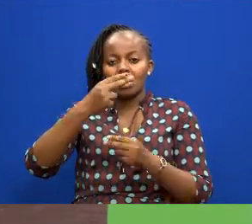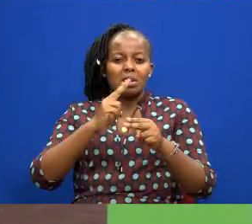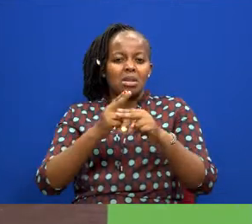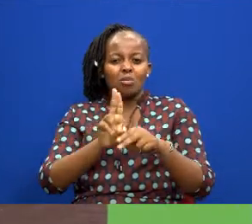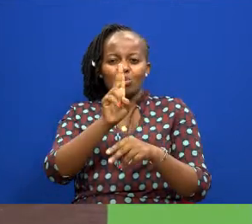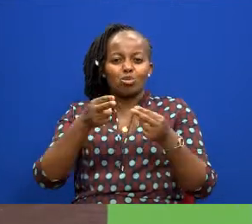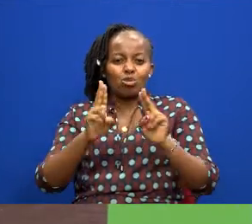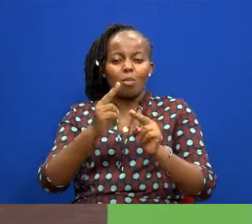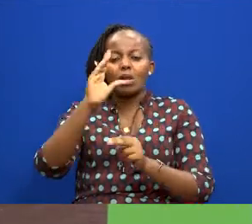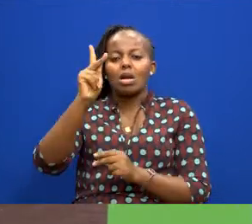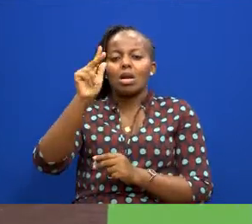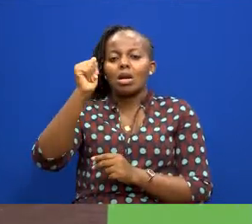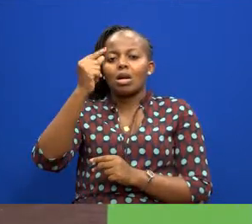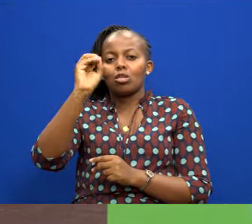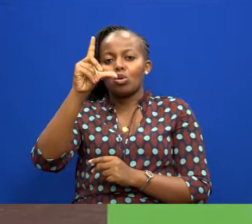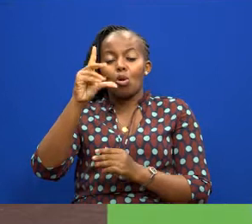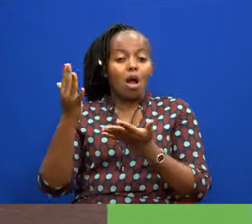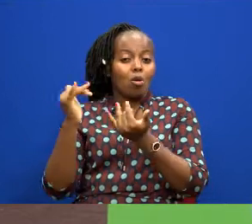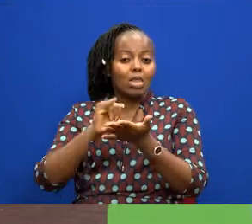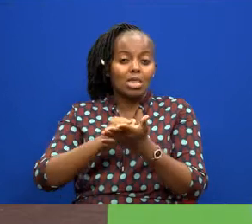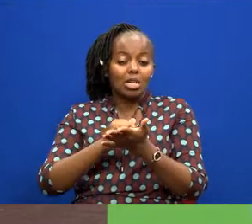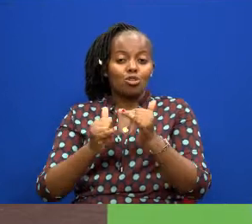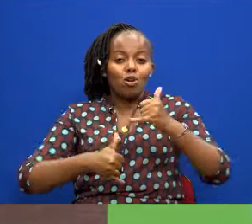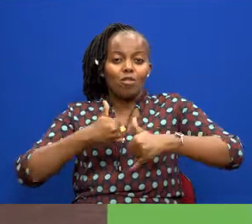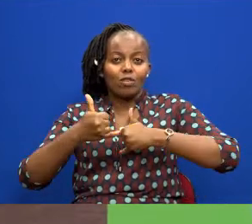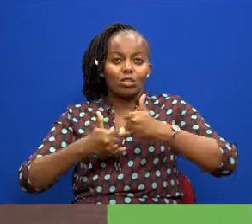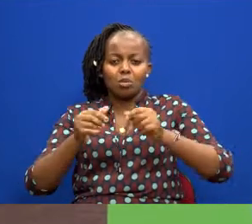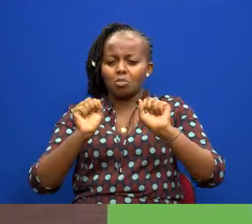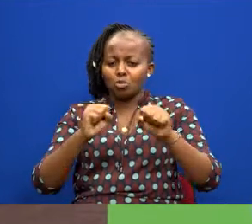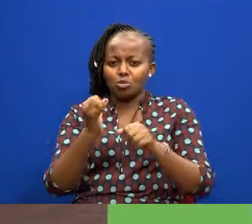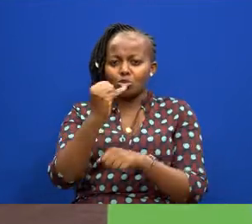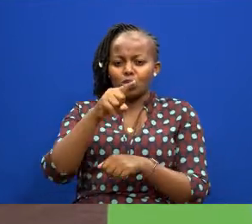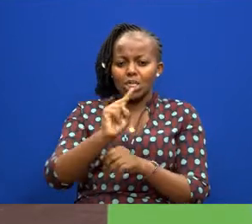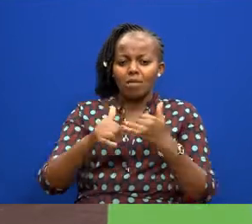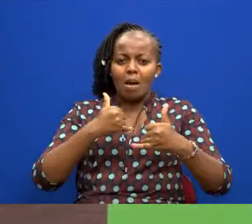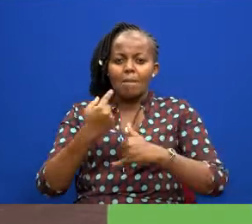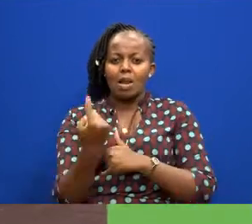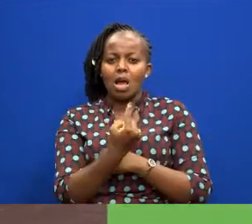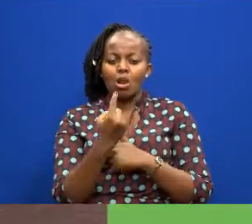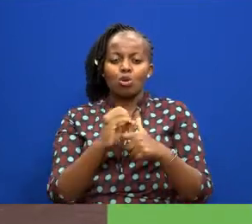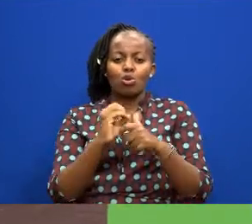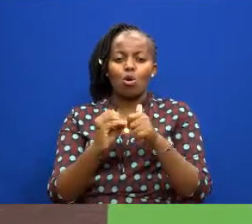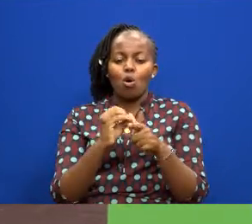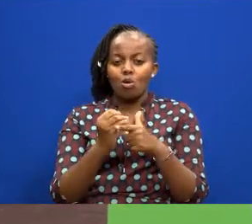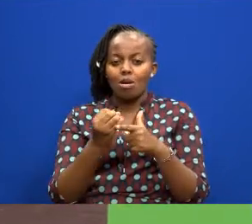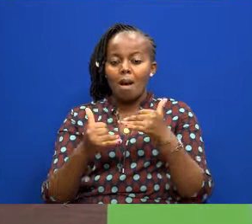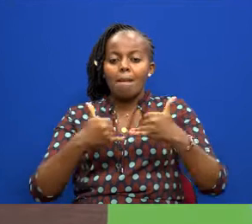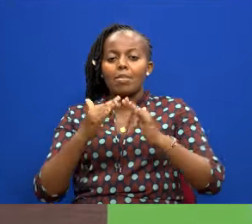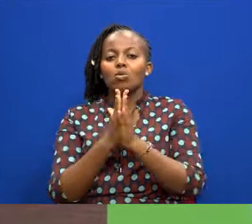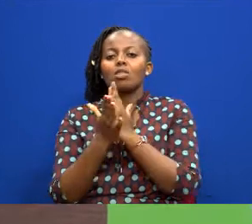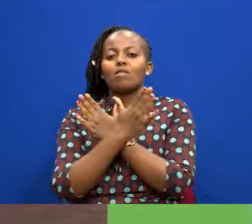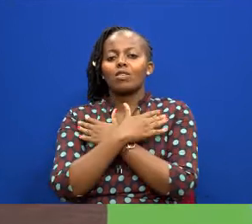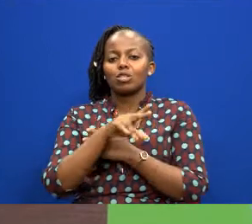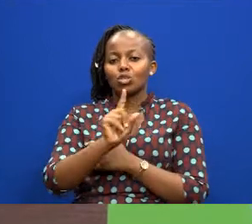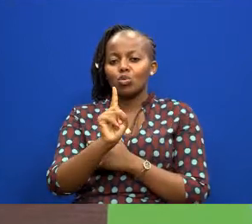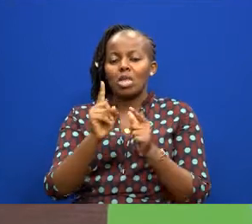tunaita katolo. I hope enjoy game na mmeona that unaweza icheza peke yako, unaweza chora ucheze peke yako, ama unaweza cheza na